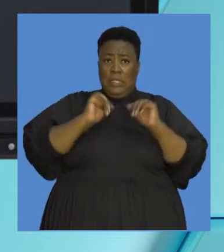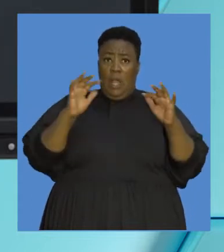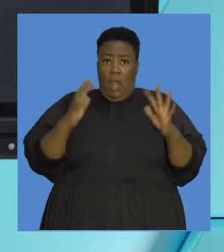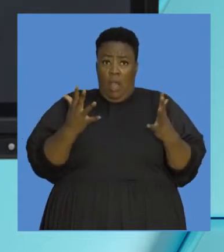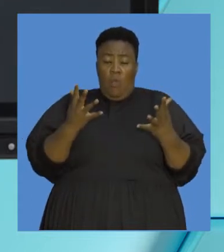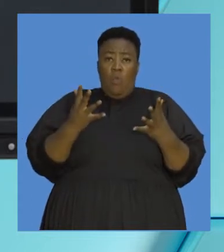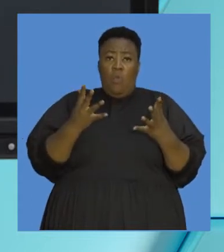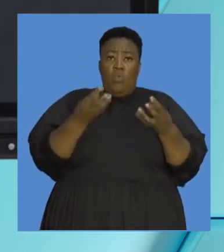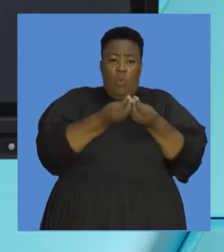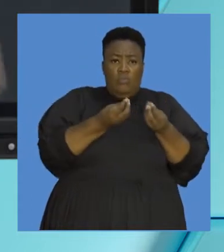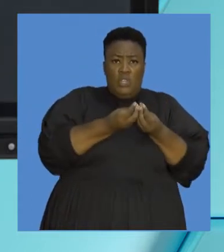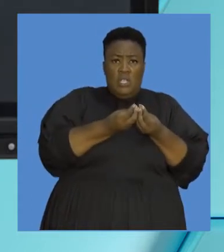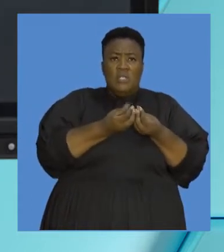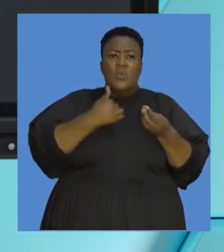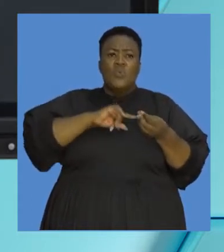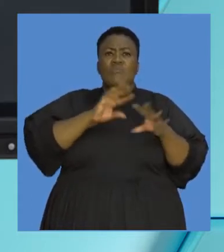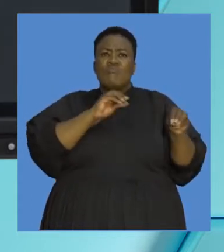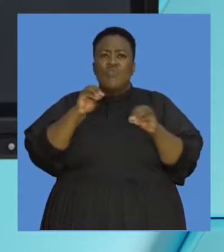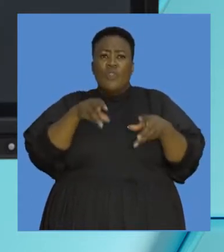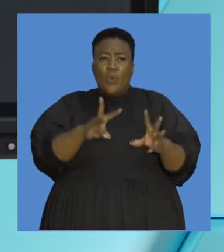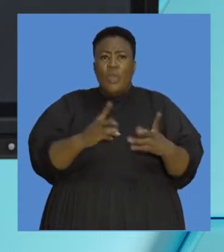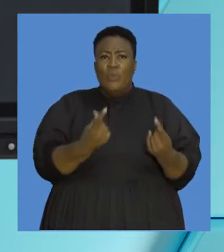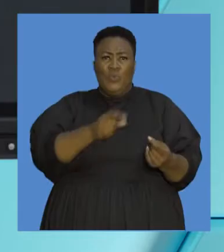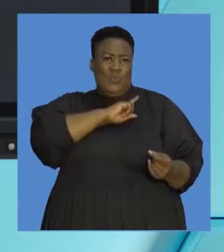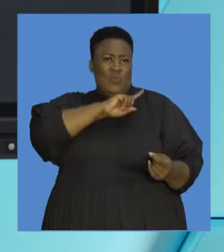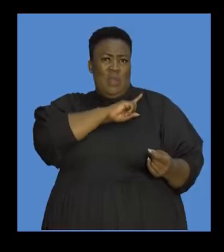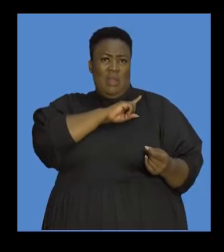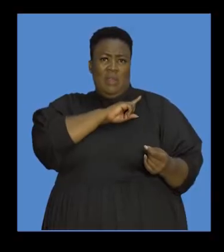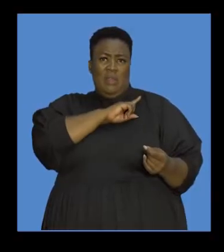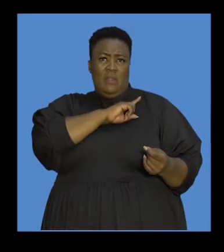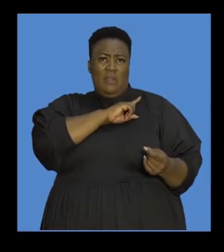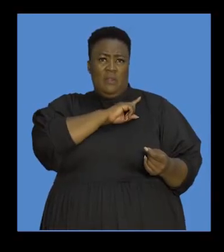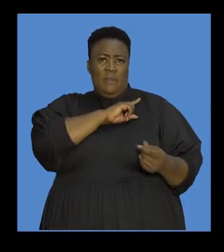we move the way we do? So we're going to bring it all together for us, okay? So